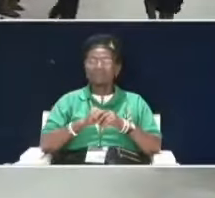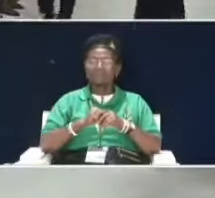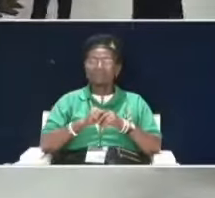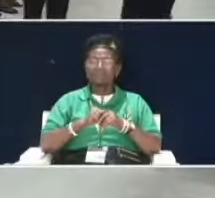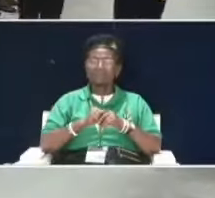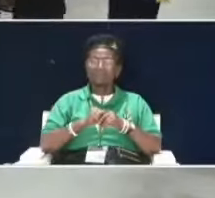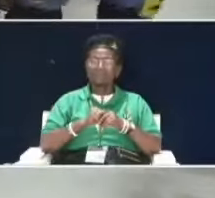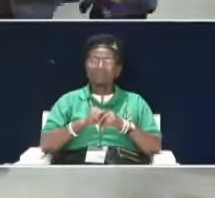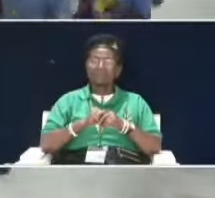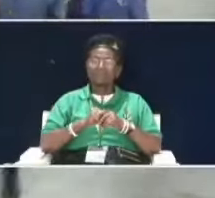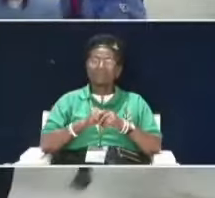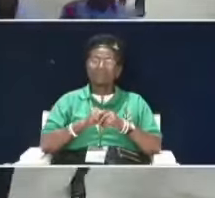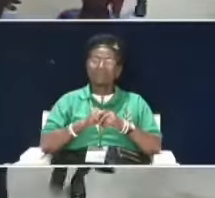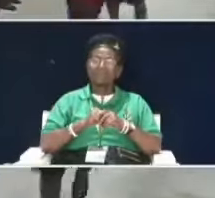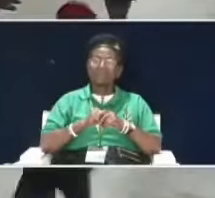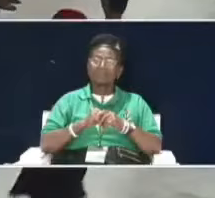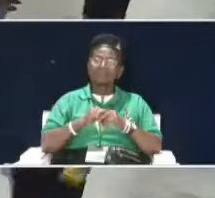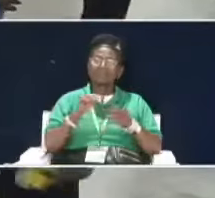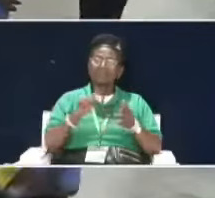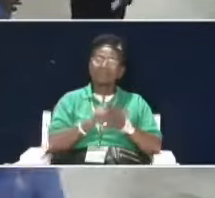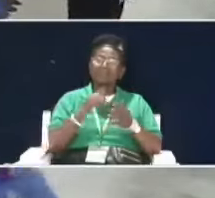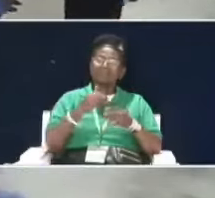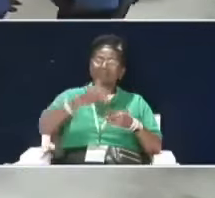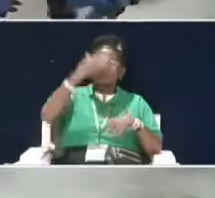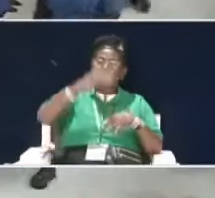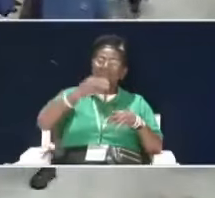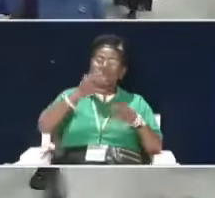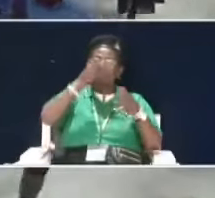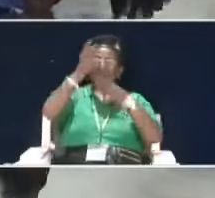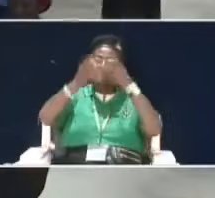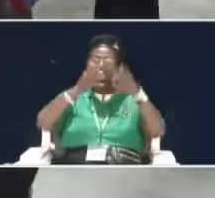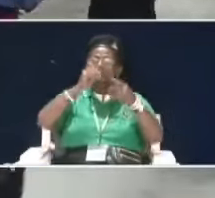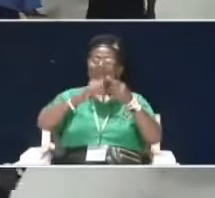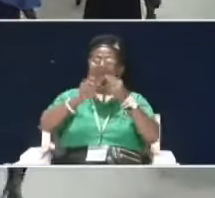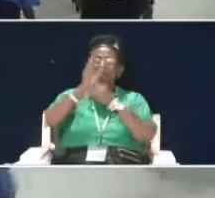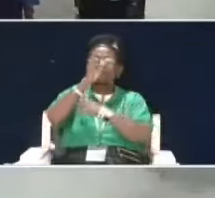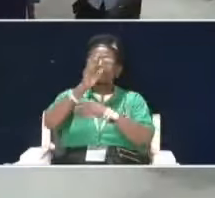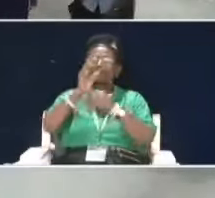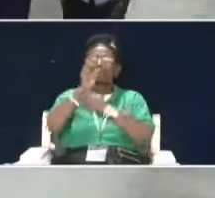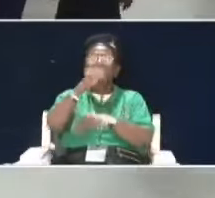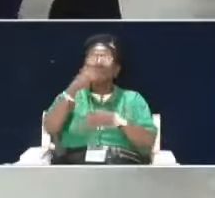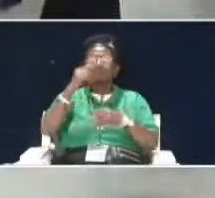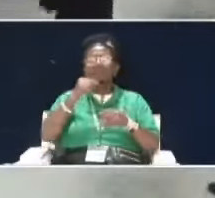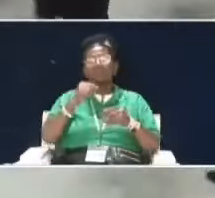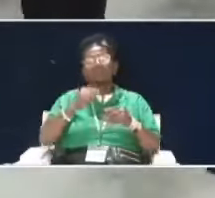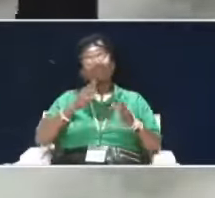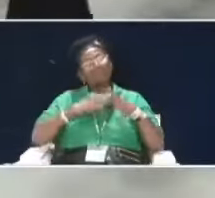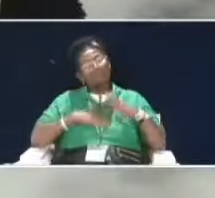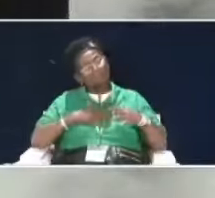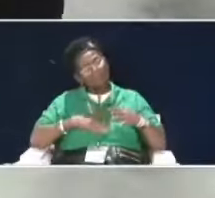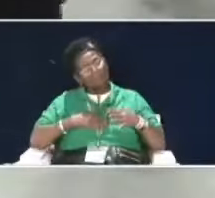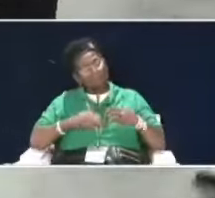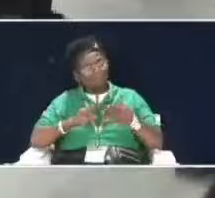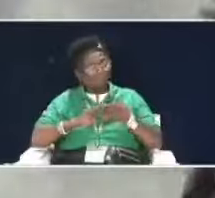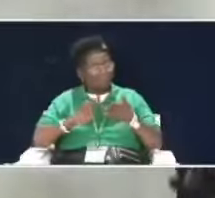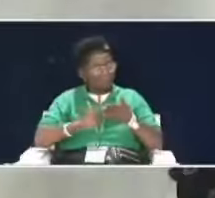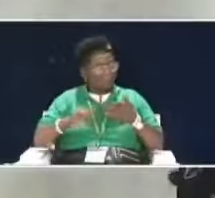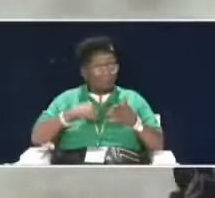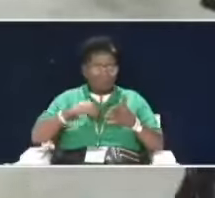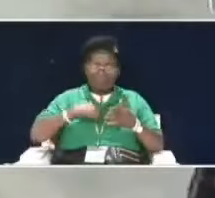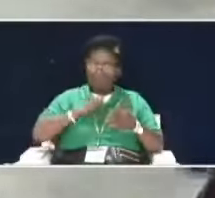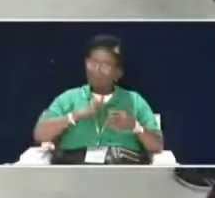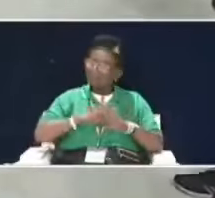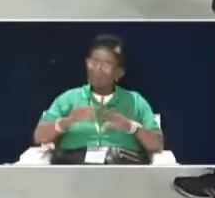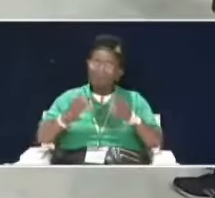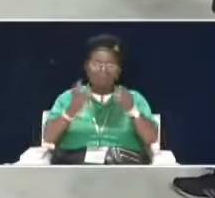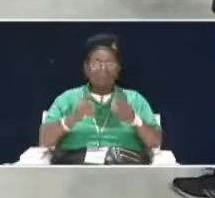Those of you in front, cry unto the Almighty God, God, save my soul. Forgive my sins. I don't want to have anything to